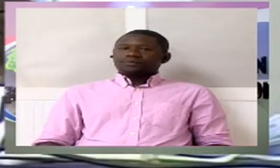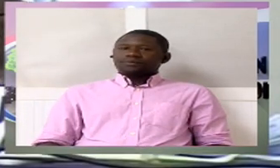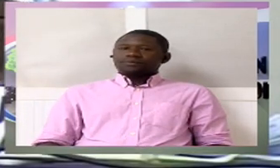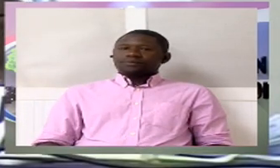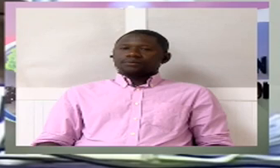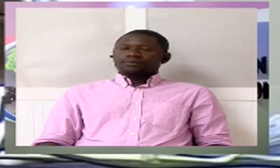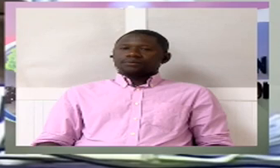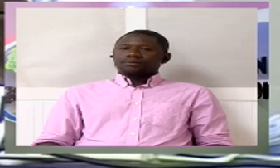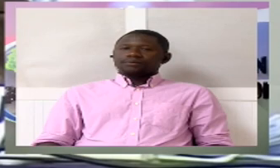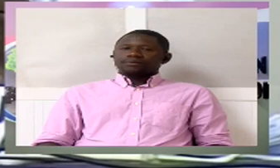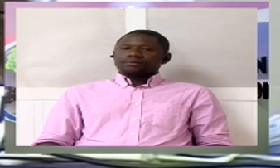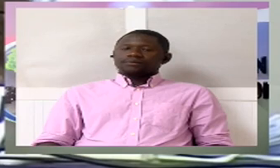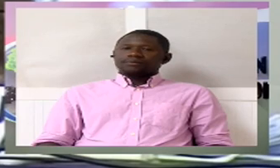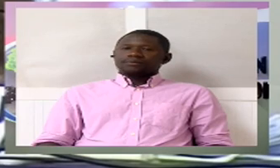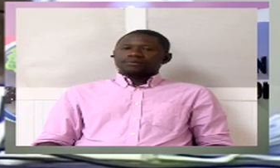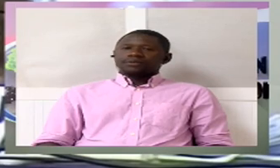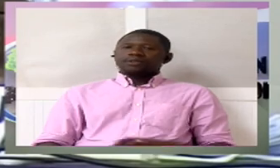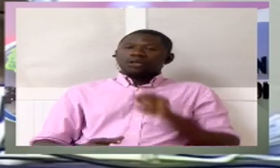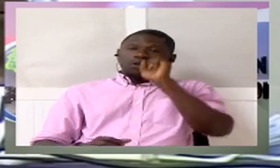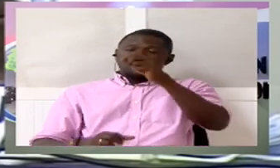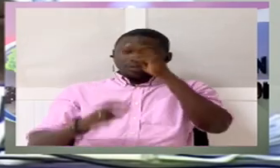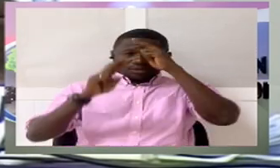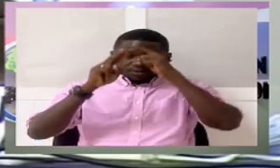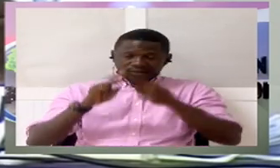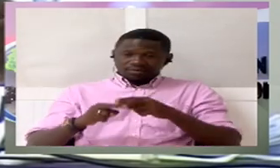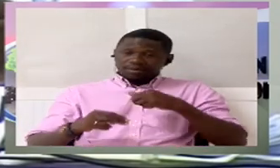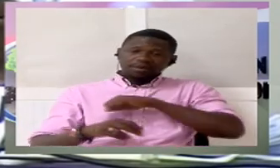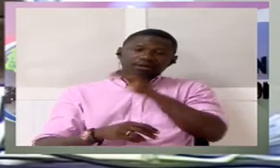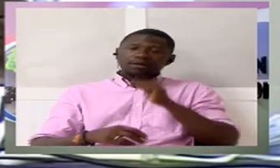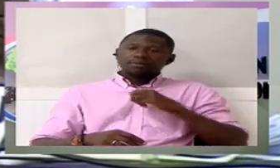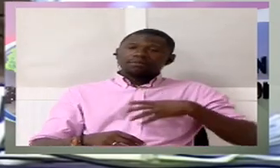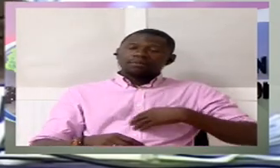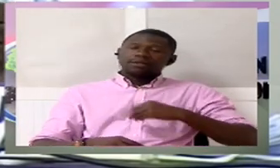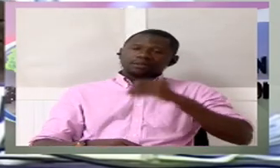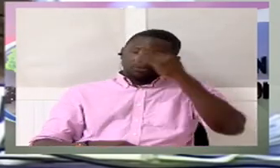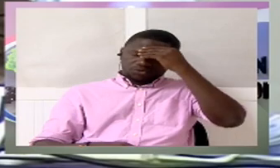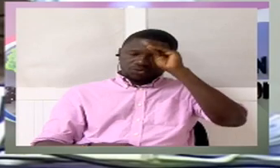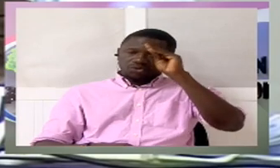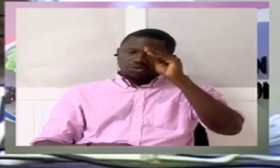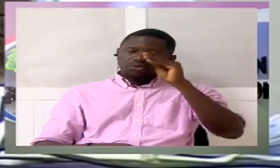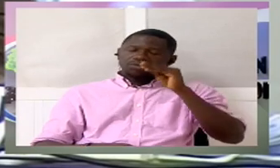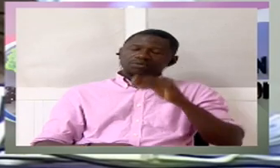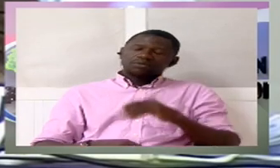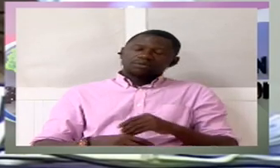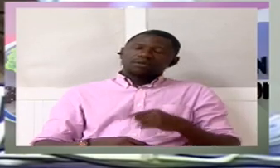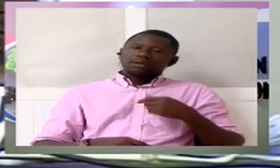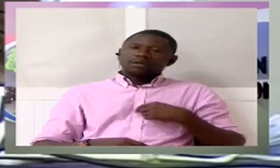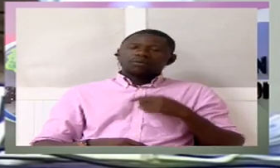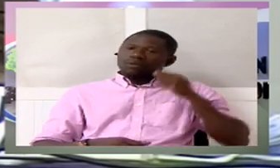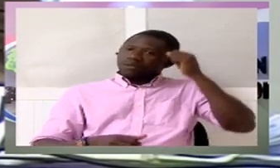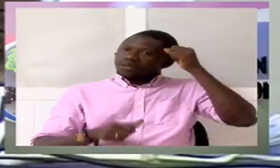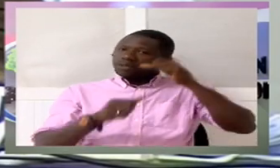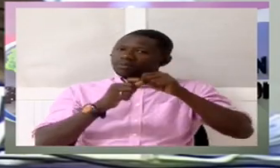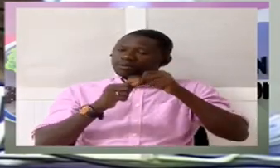Interesting. Your Excellency and my son. Your Excellency Ndima. Let me acknowledge to you